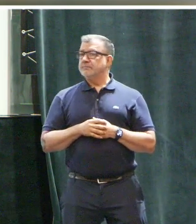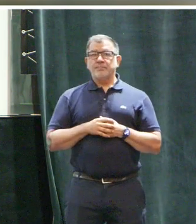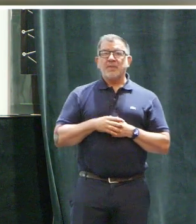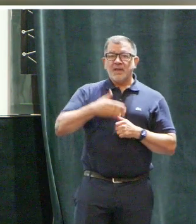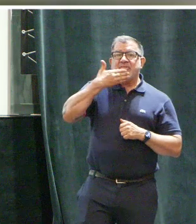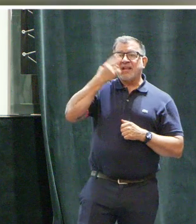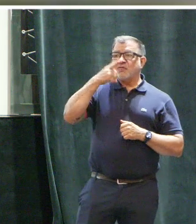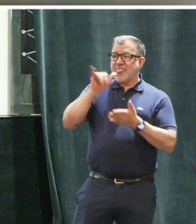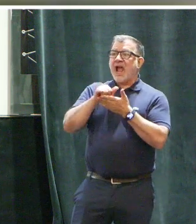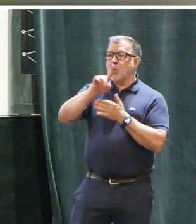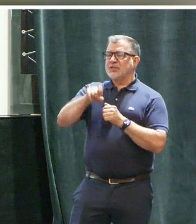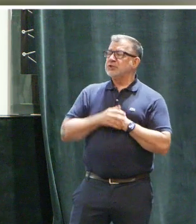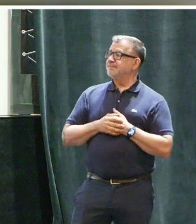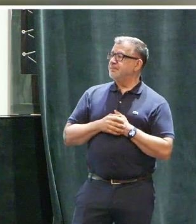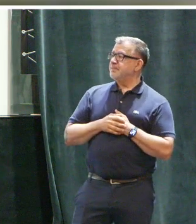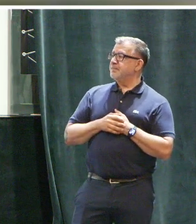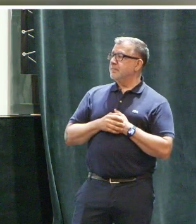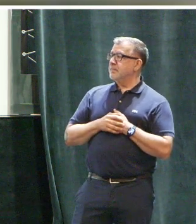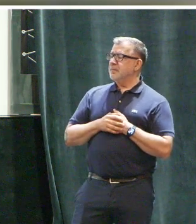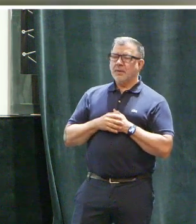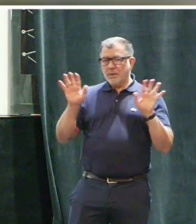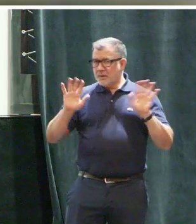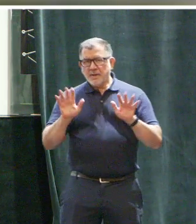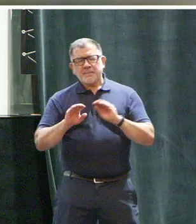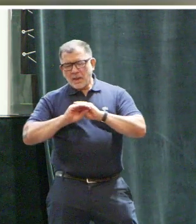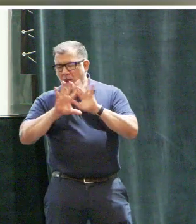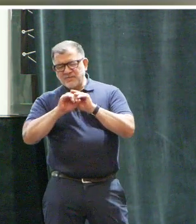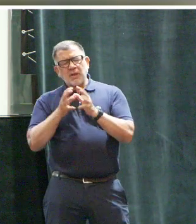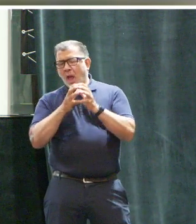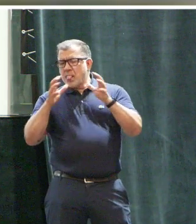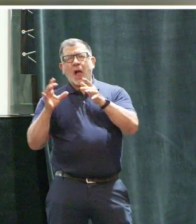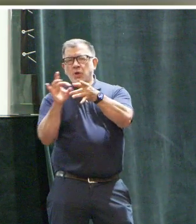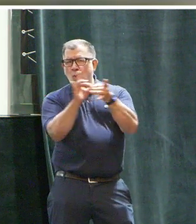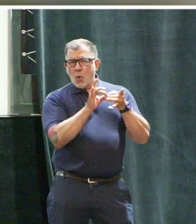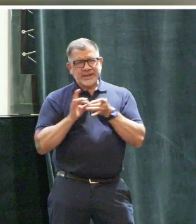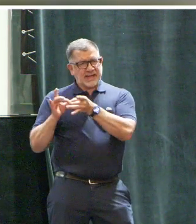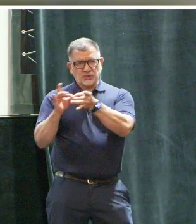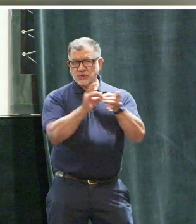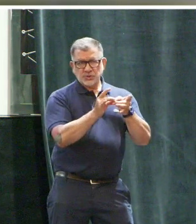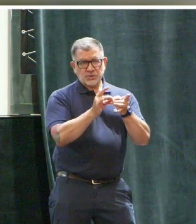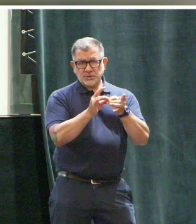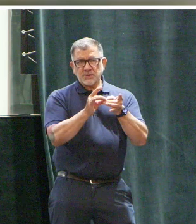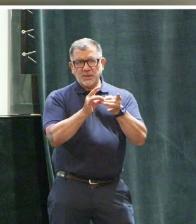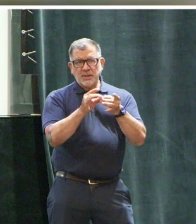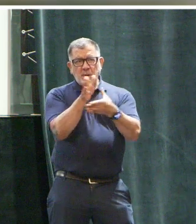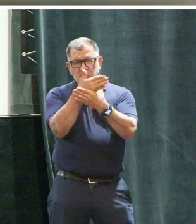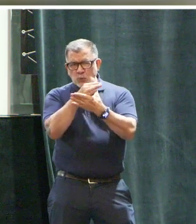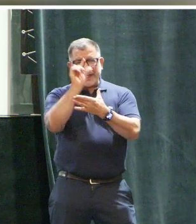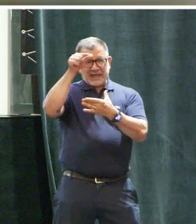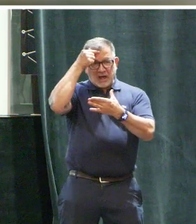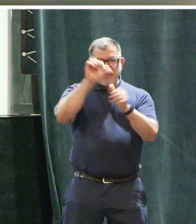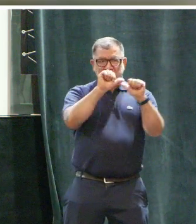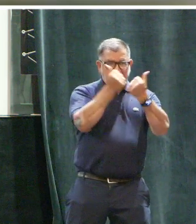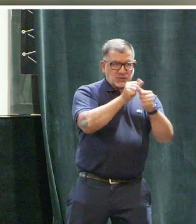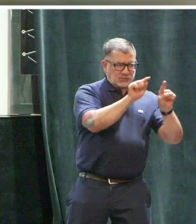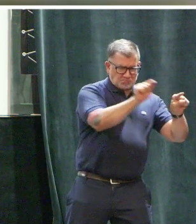Thanks for the question. So there's obviously a lot of coordination, as Peter was alluding to, that's required with all government agencies that would be affected